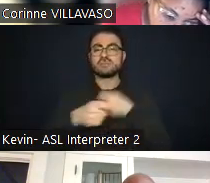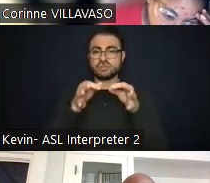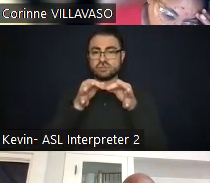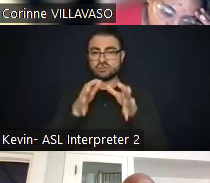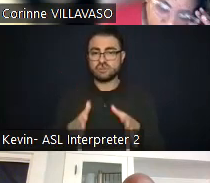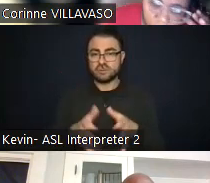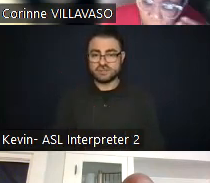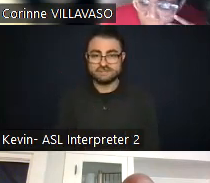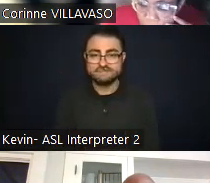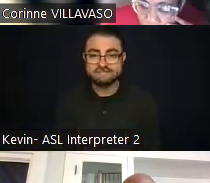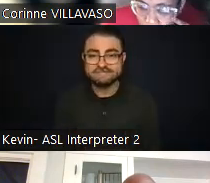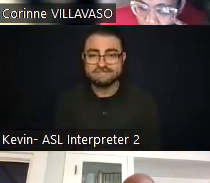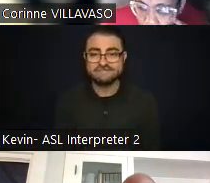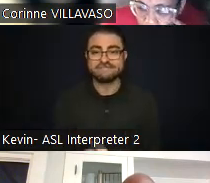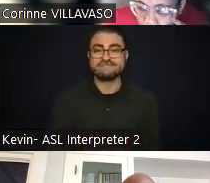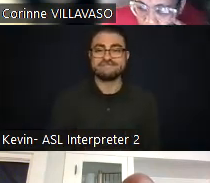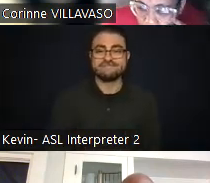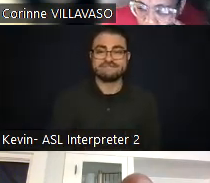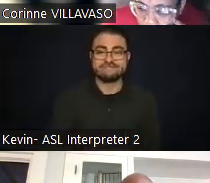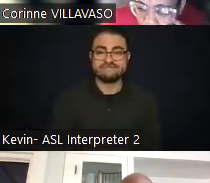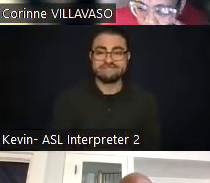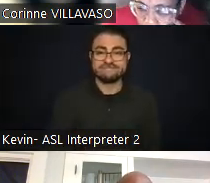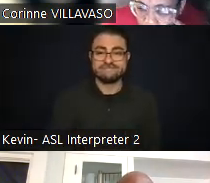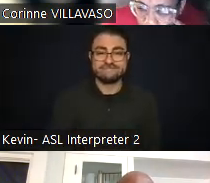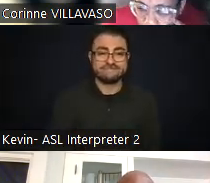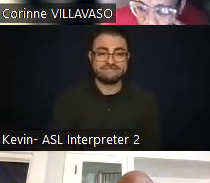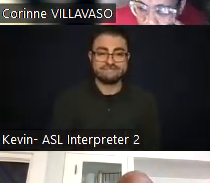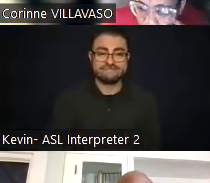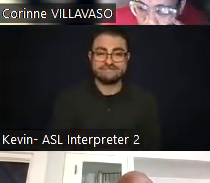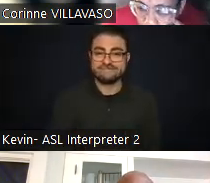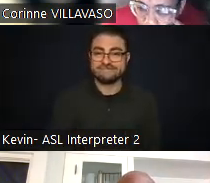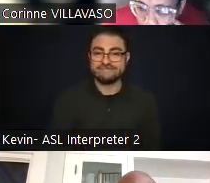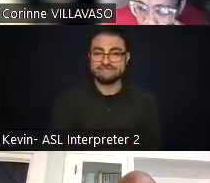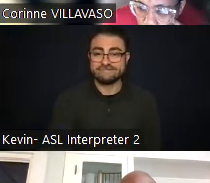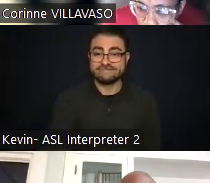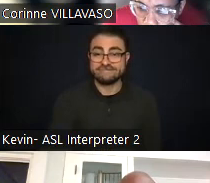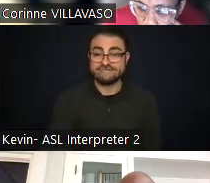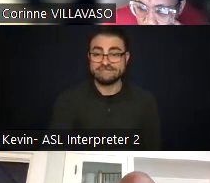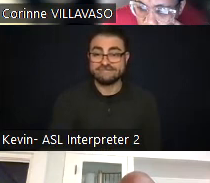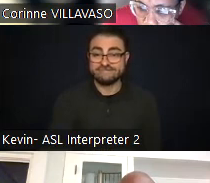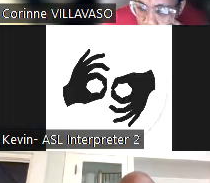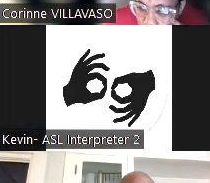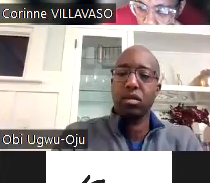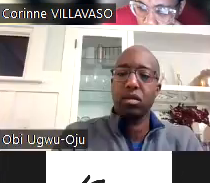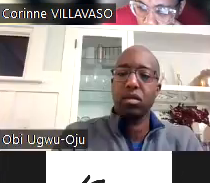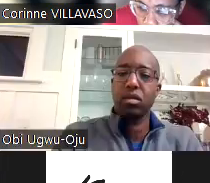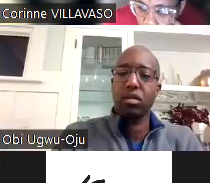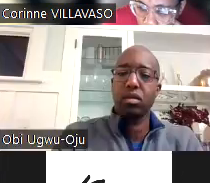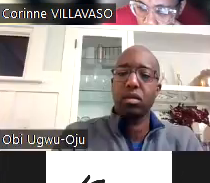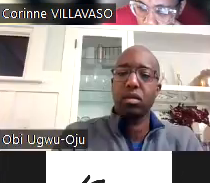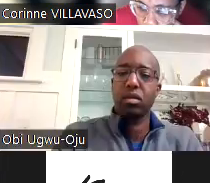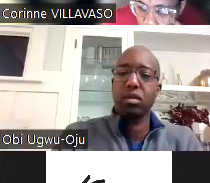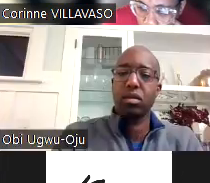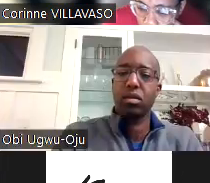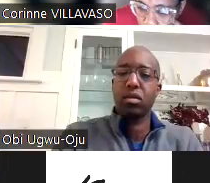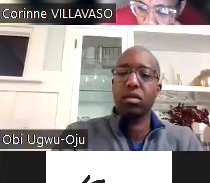That's not to say you shouldn't do it. I think that's the broader context. And the last thing I wanted to mention, the reason I picked this